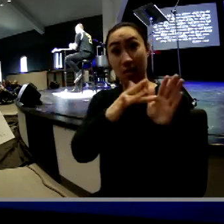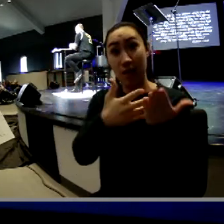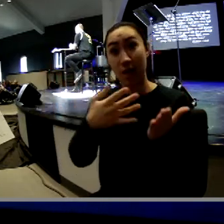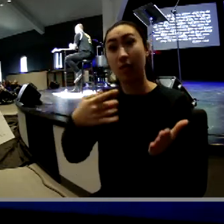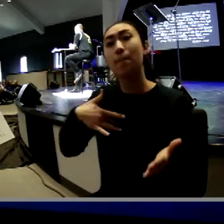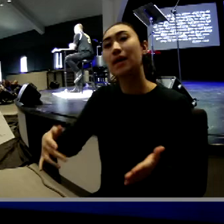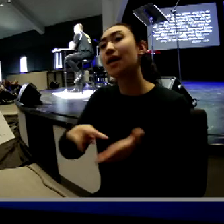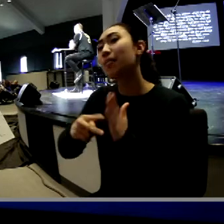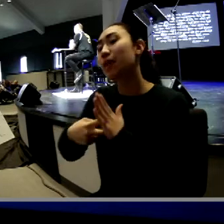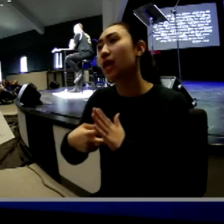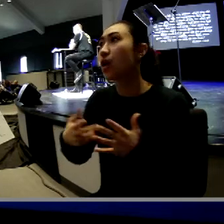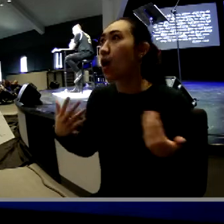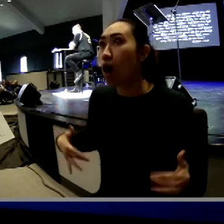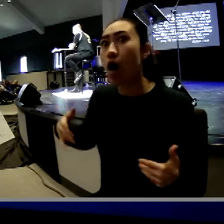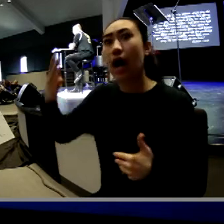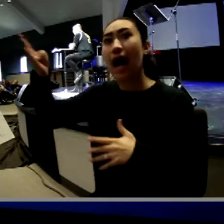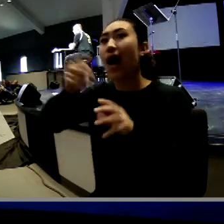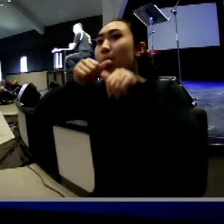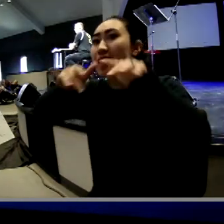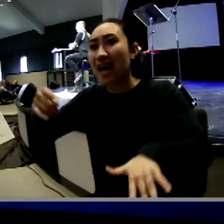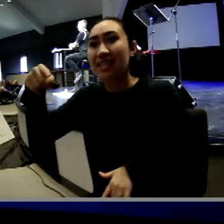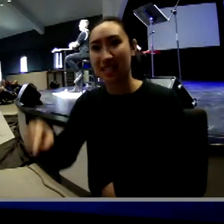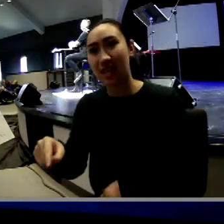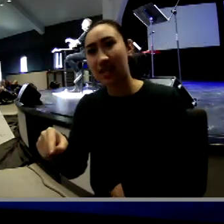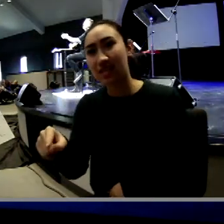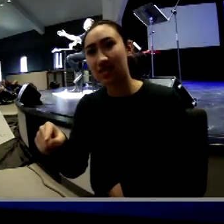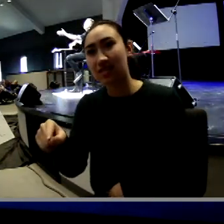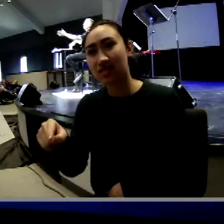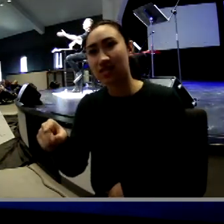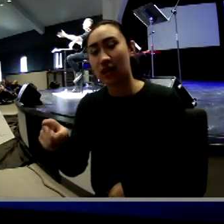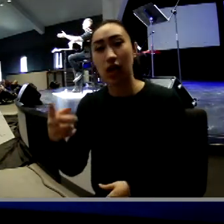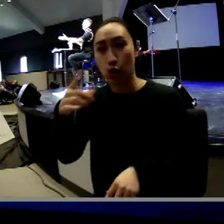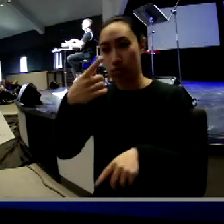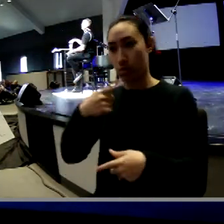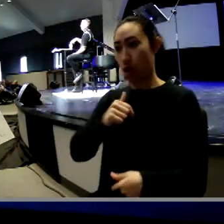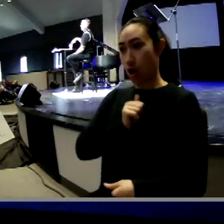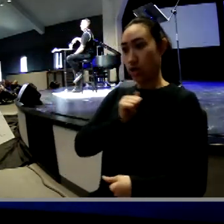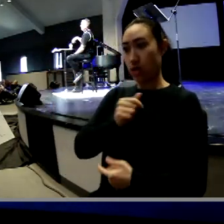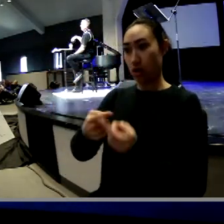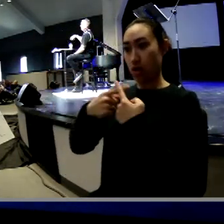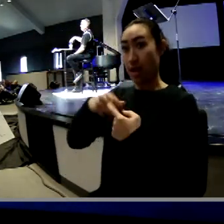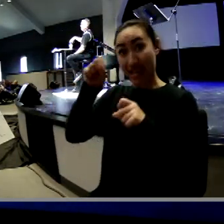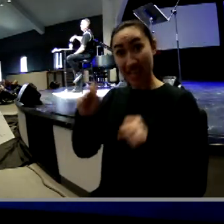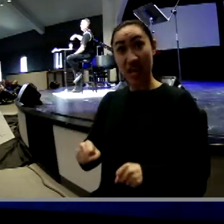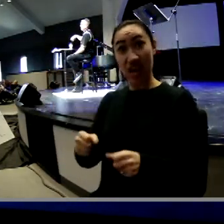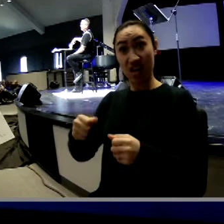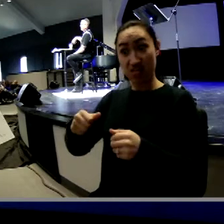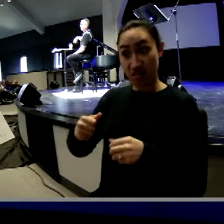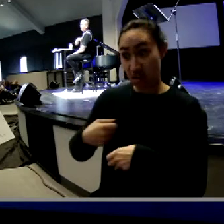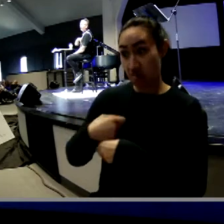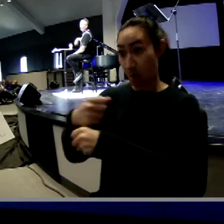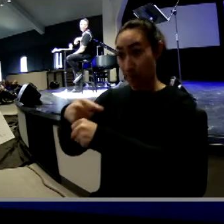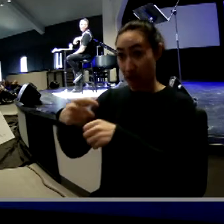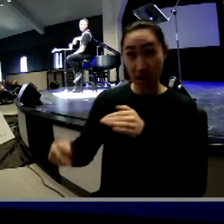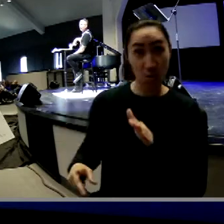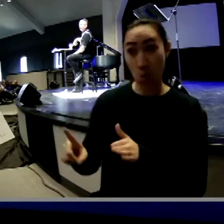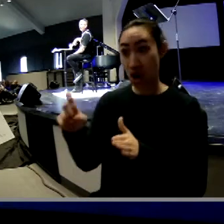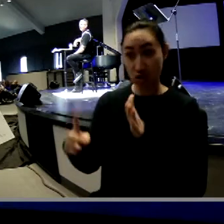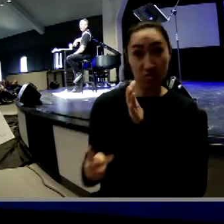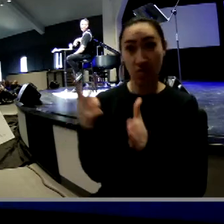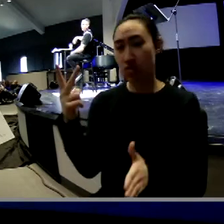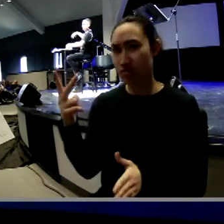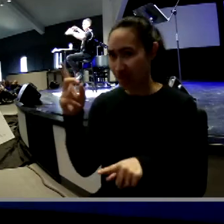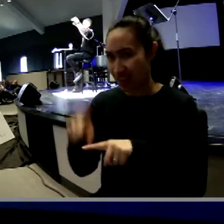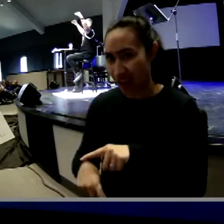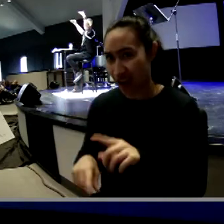say something quickly. I don't want to get too bogged down in this. But the truth is the 100, 60, and 30, I don't think